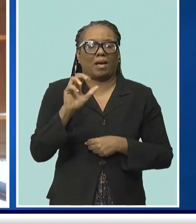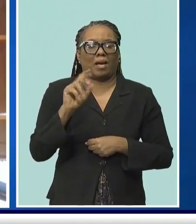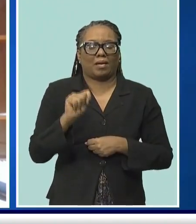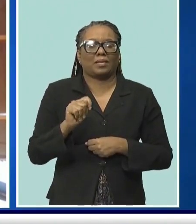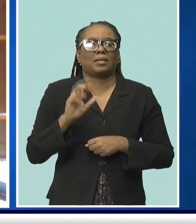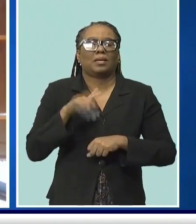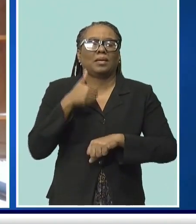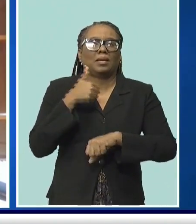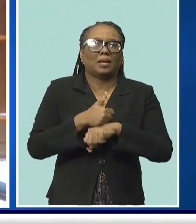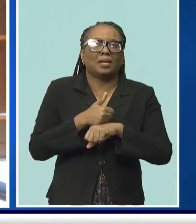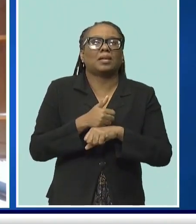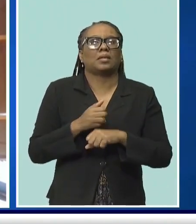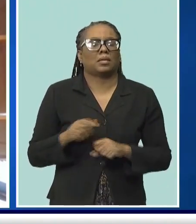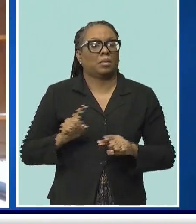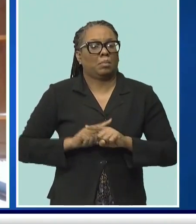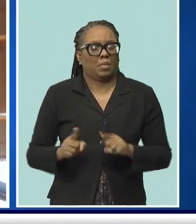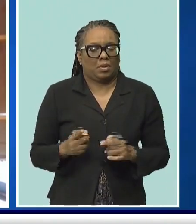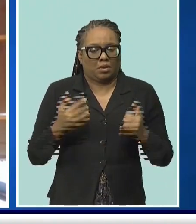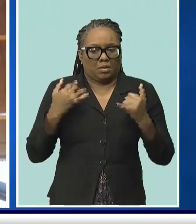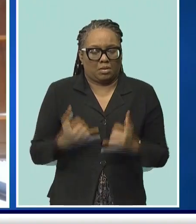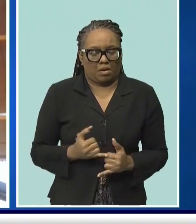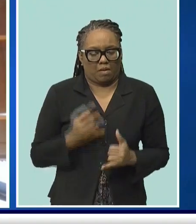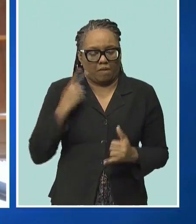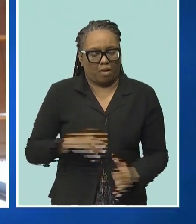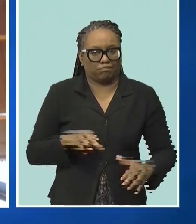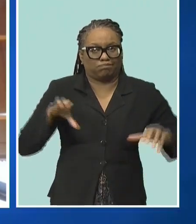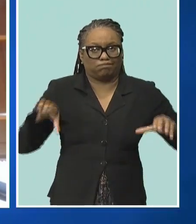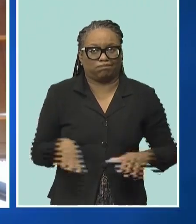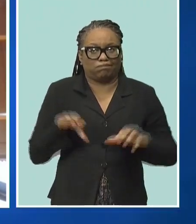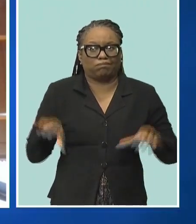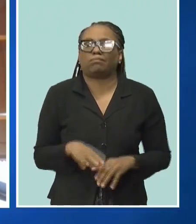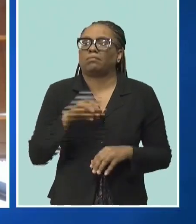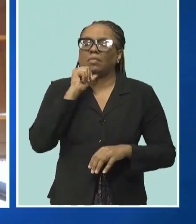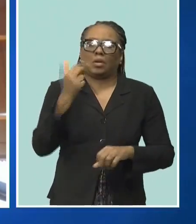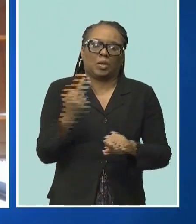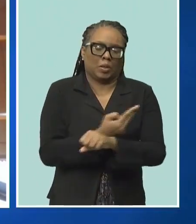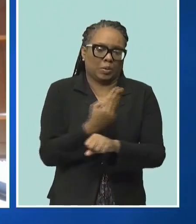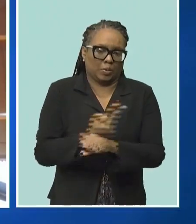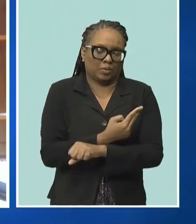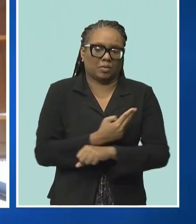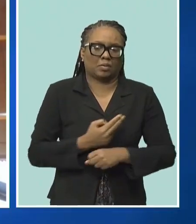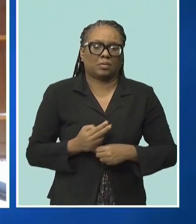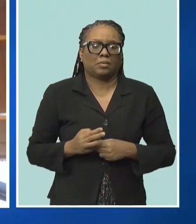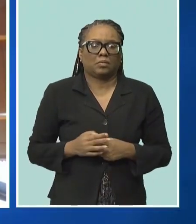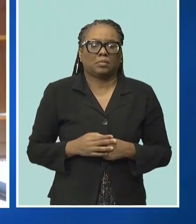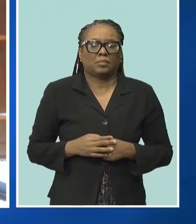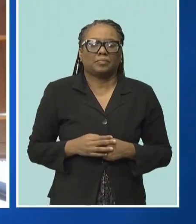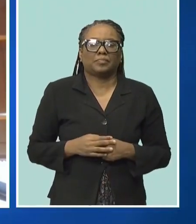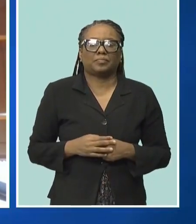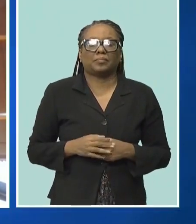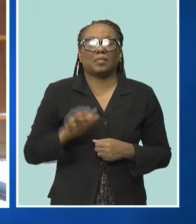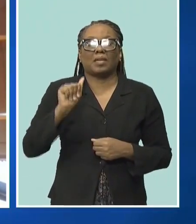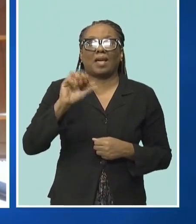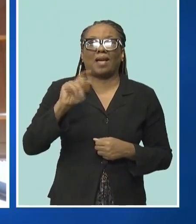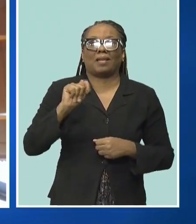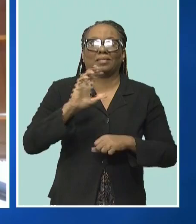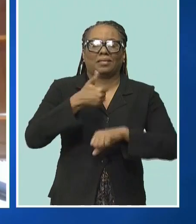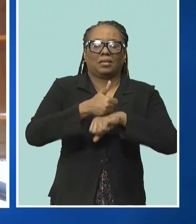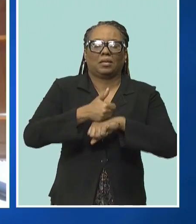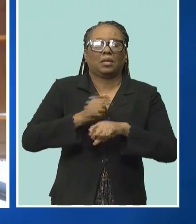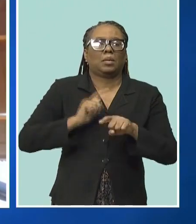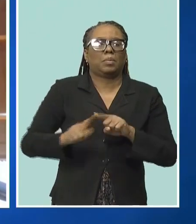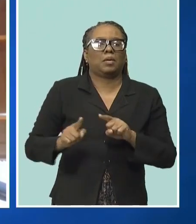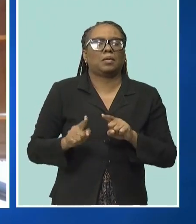but the provision to make regulations had not been used. And so we had the Act, but we did not have